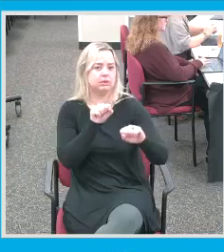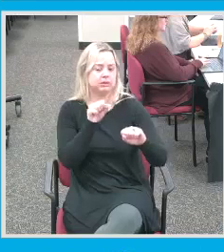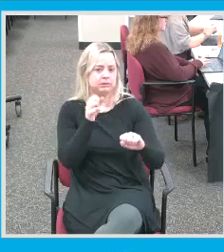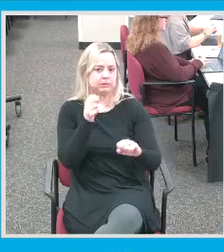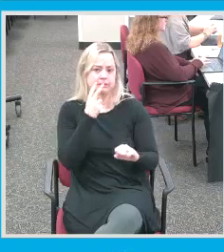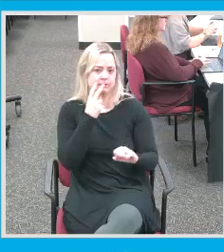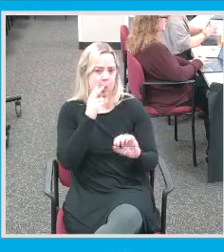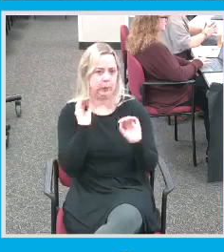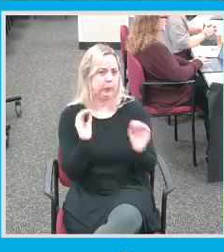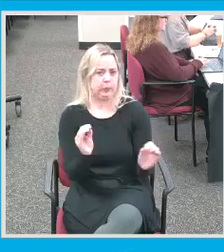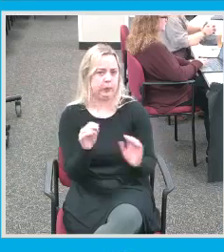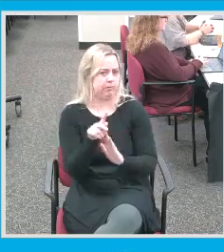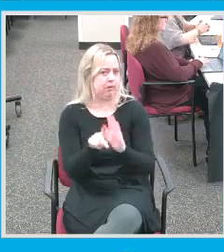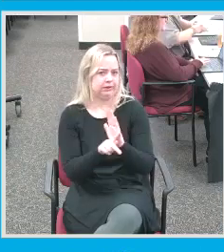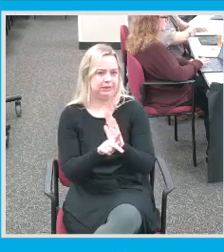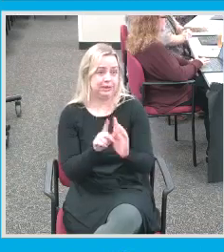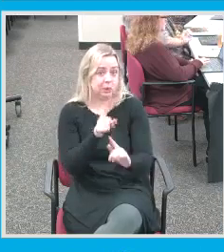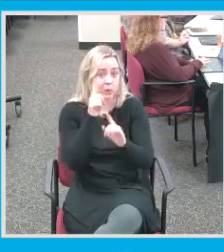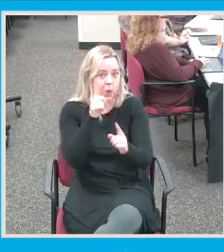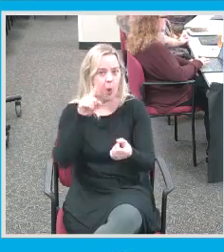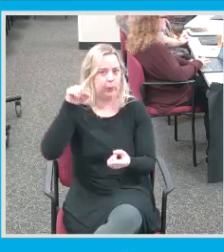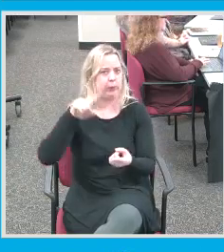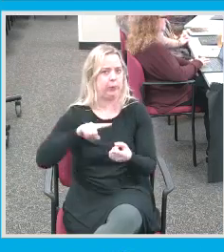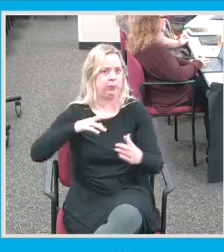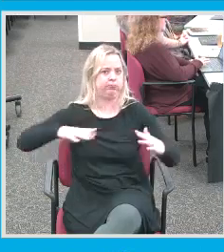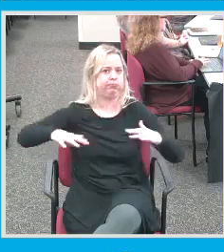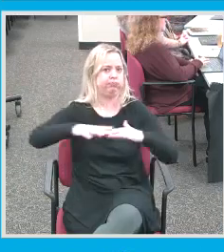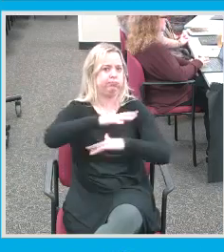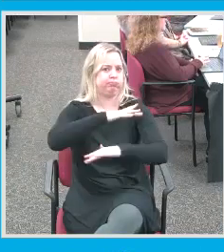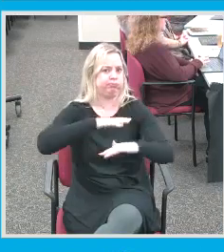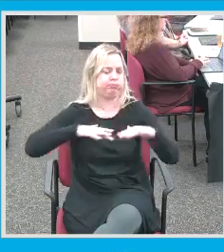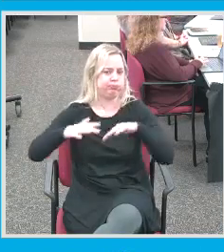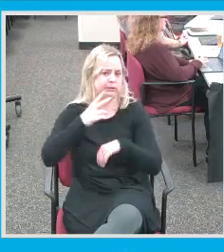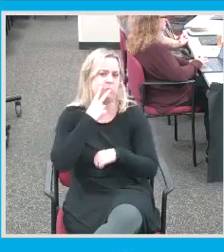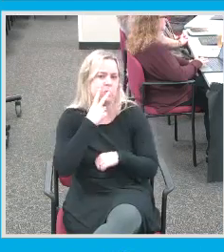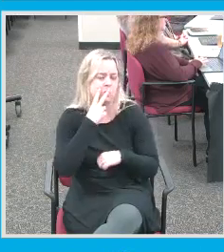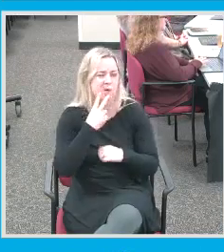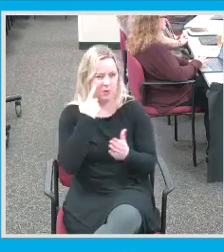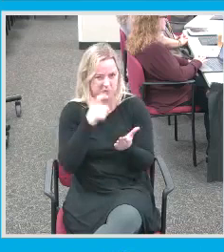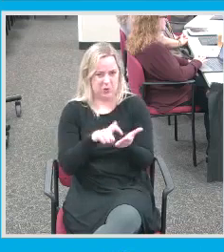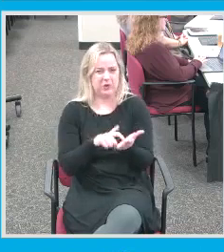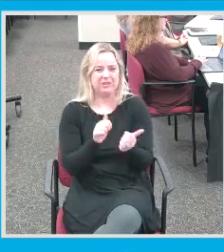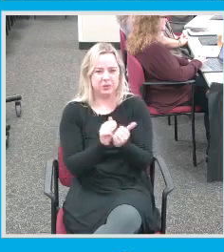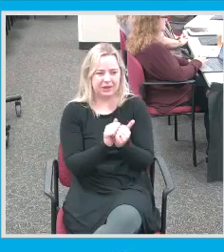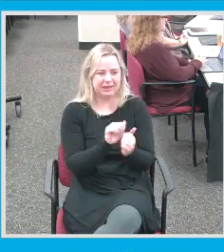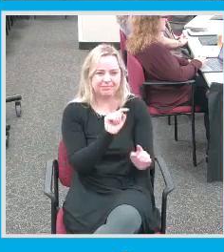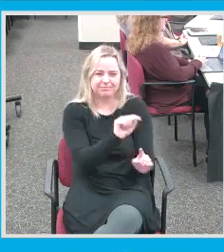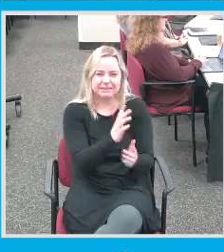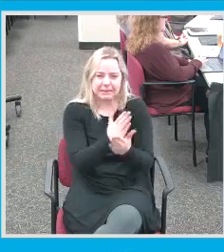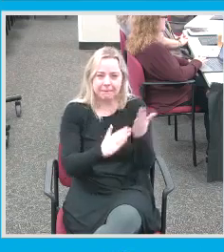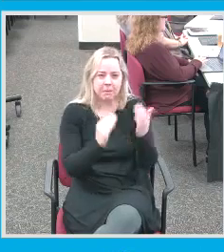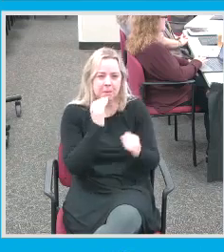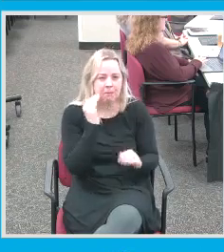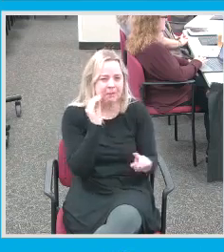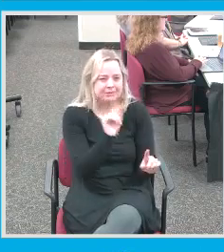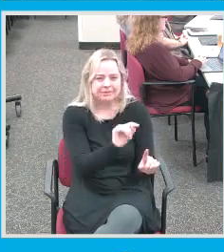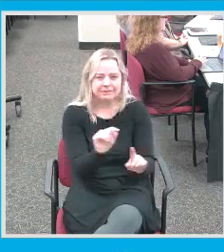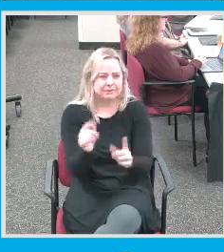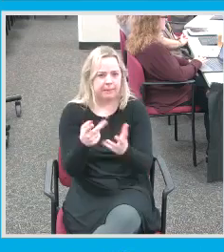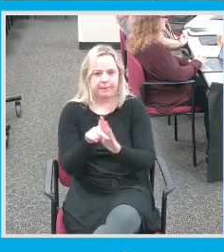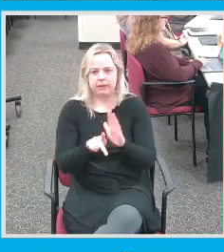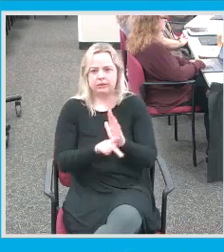exposure to secondhand smoke. We see that a lot in our multi-unit housing properties where the policies just have not kept